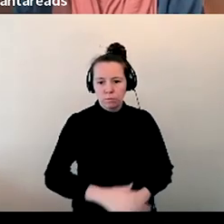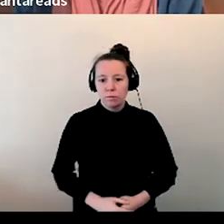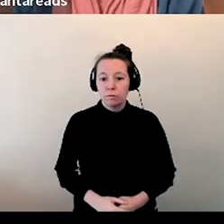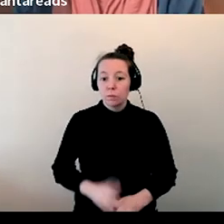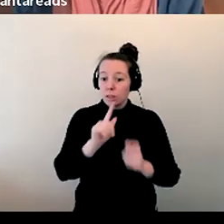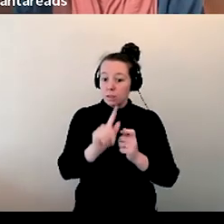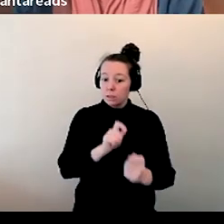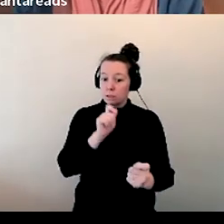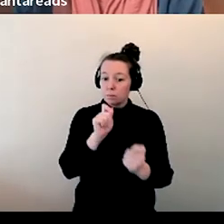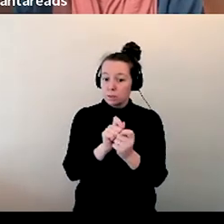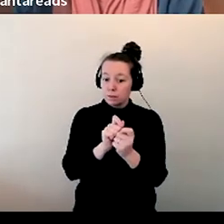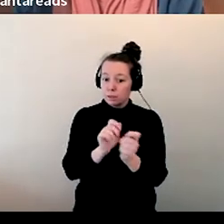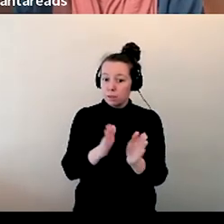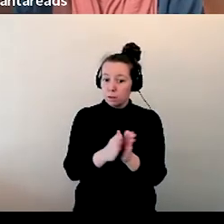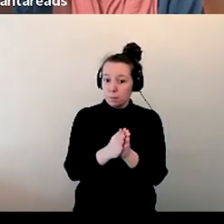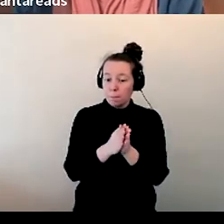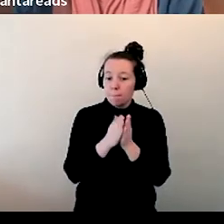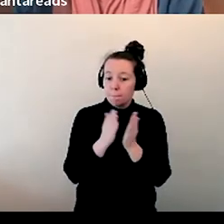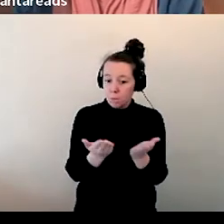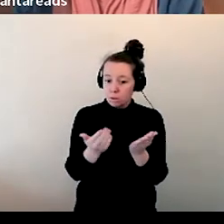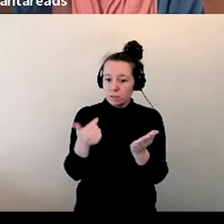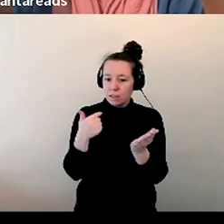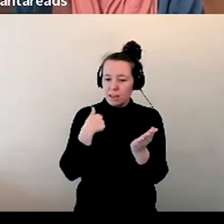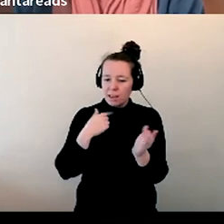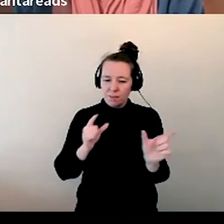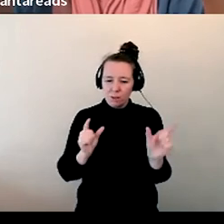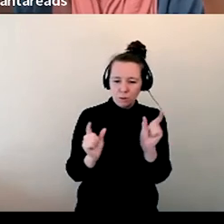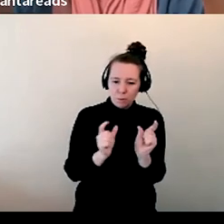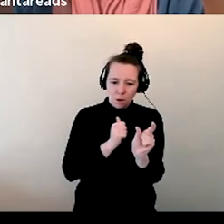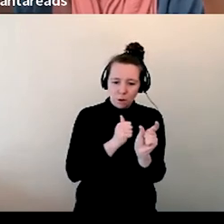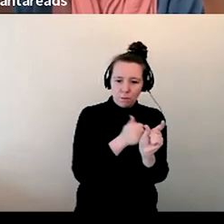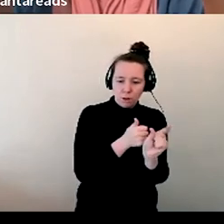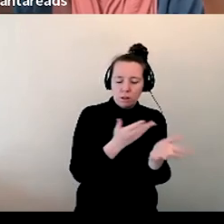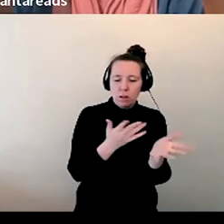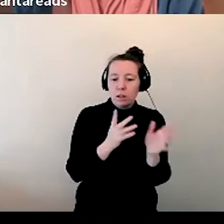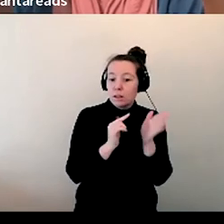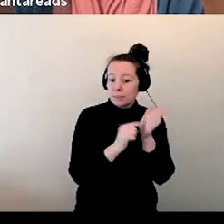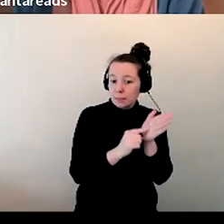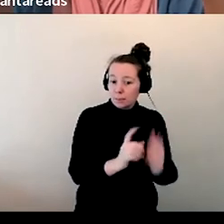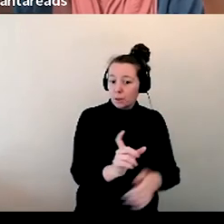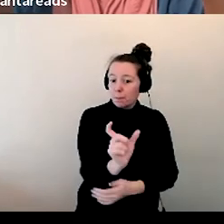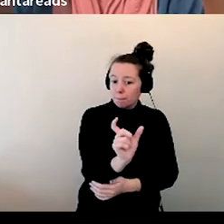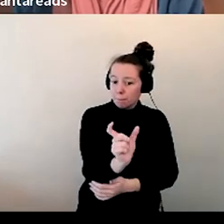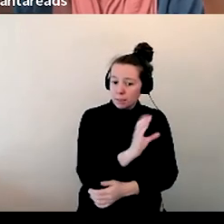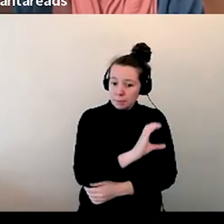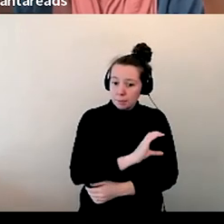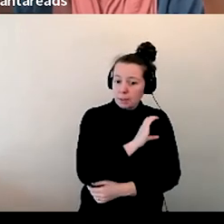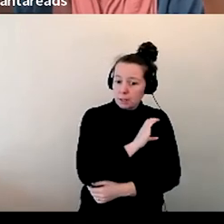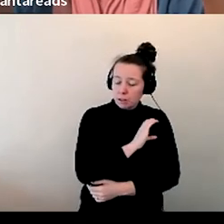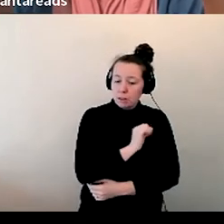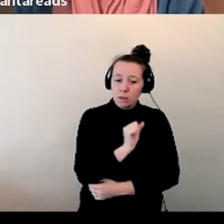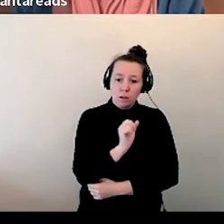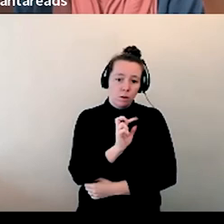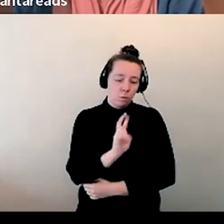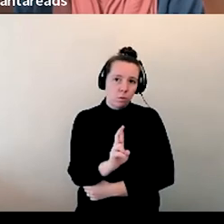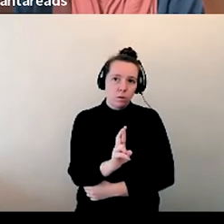books that have a niche, if there is a Muslim character, if there is,